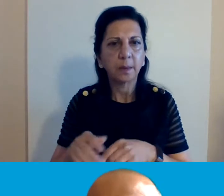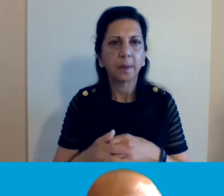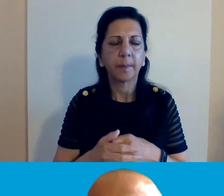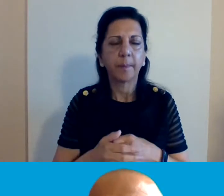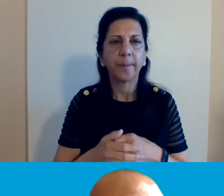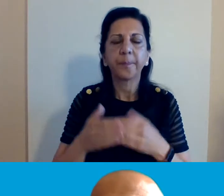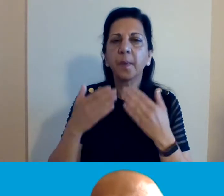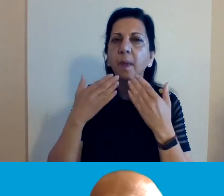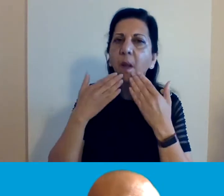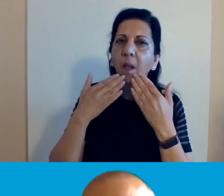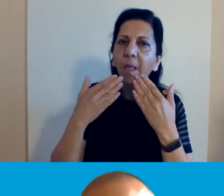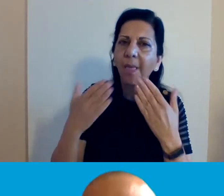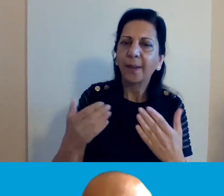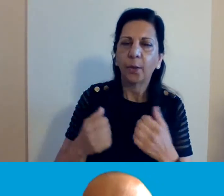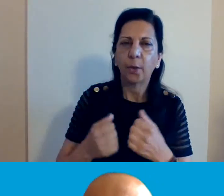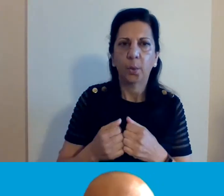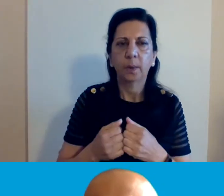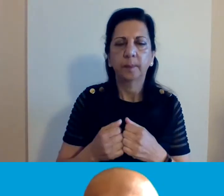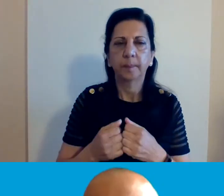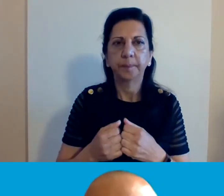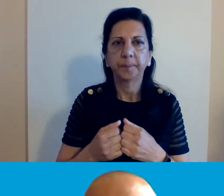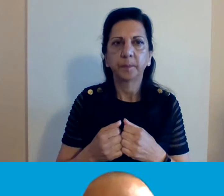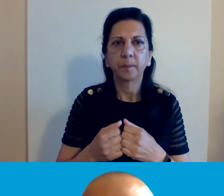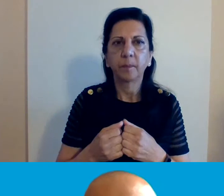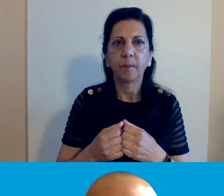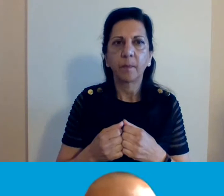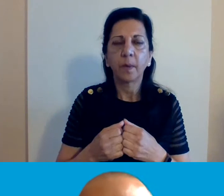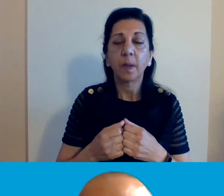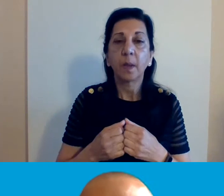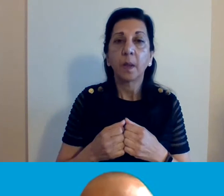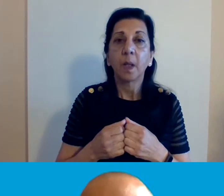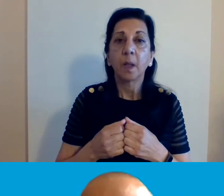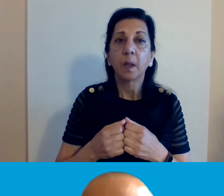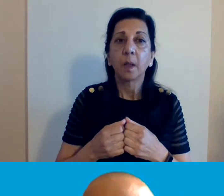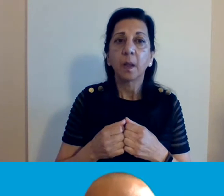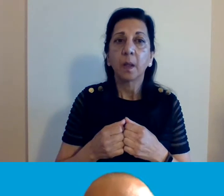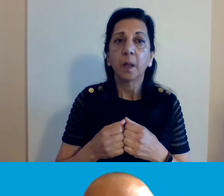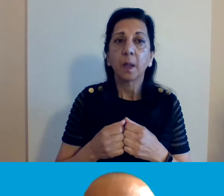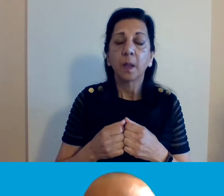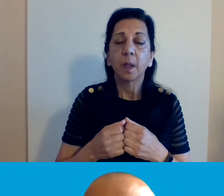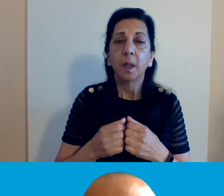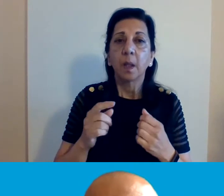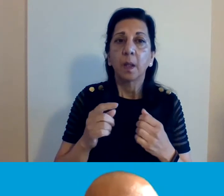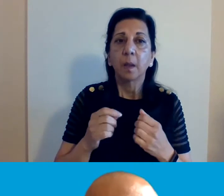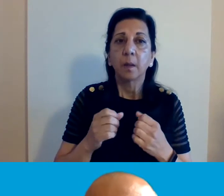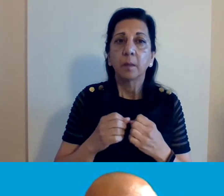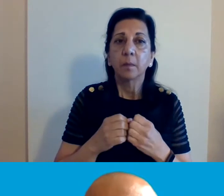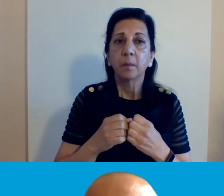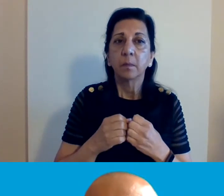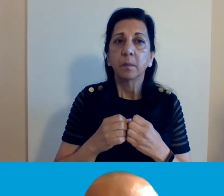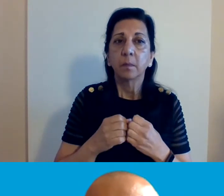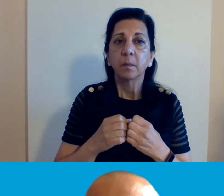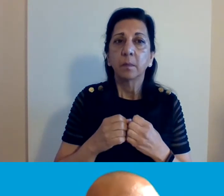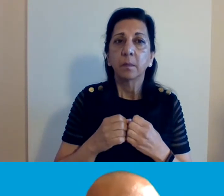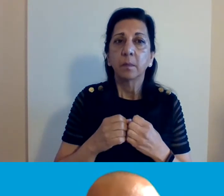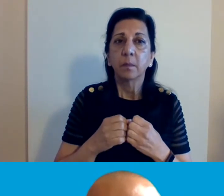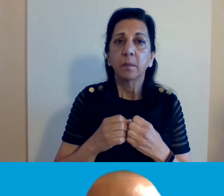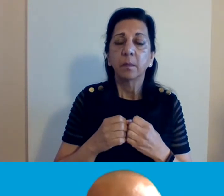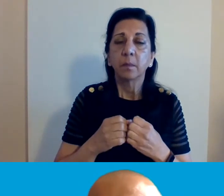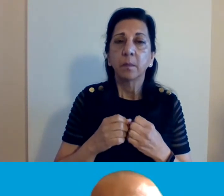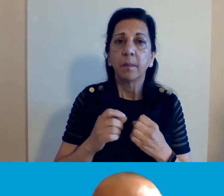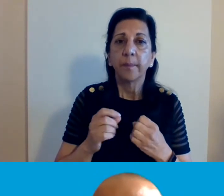comments around the ability to get a private vaccine if needed, although we would hope to be able to try and get the one out to as